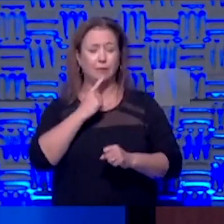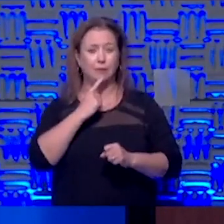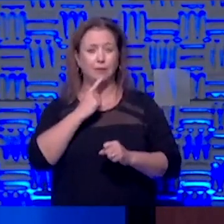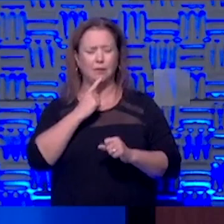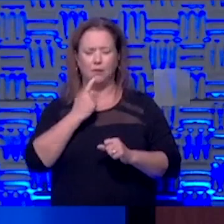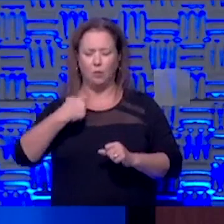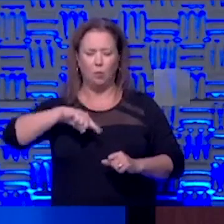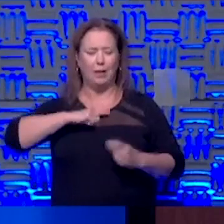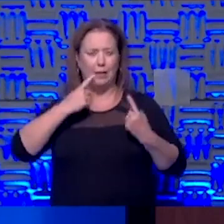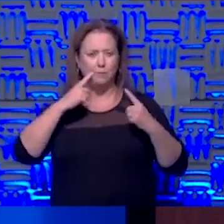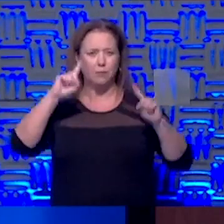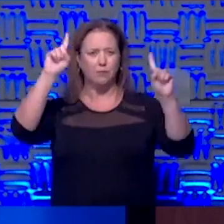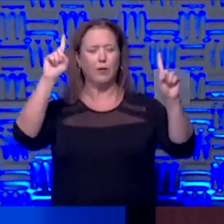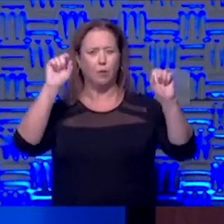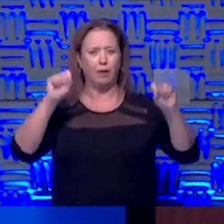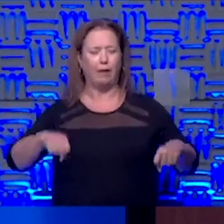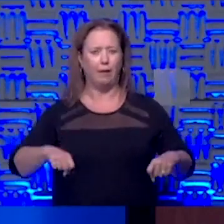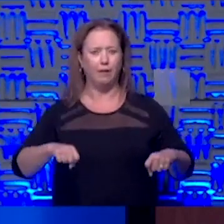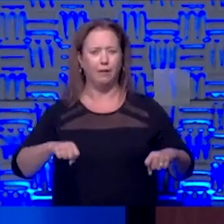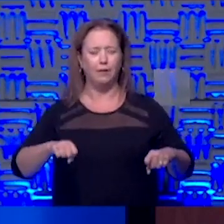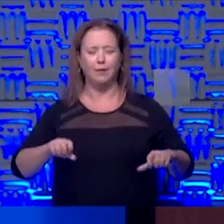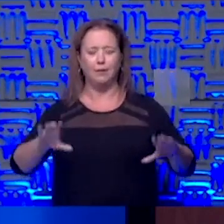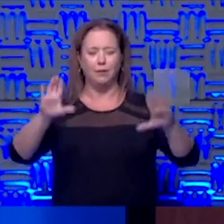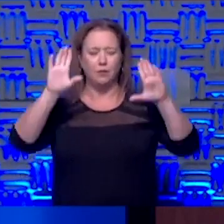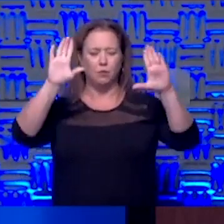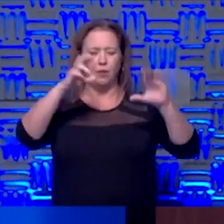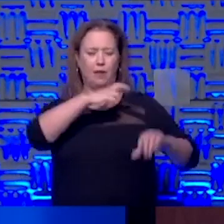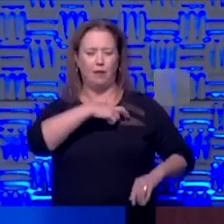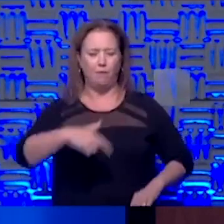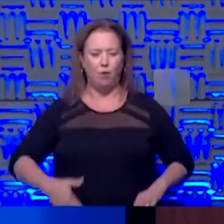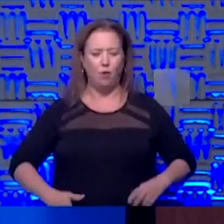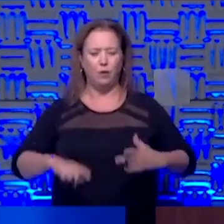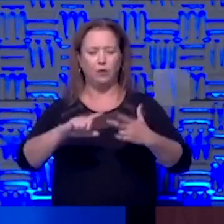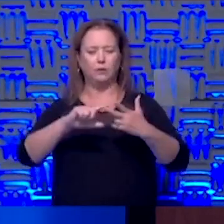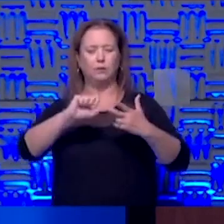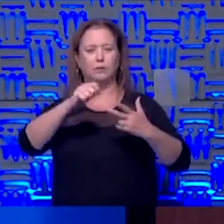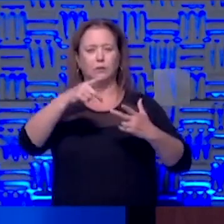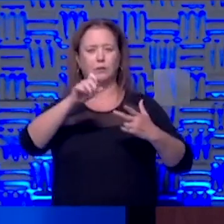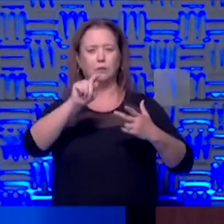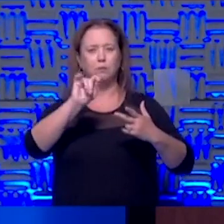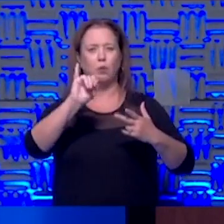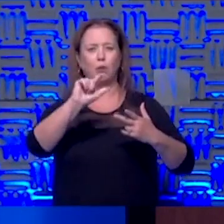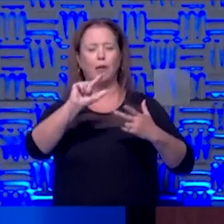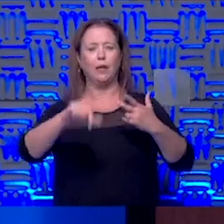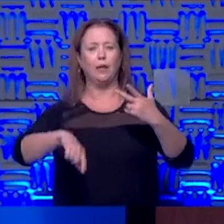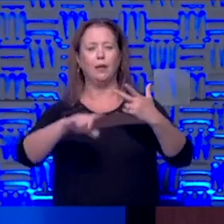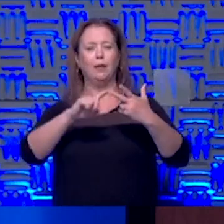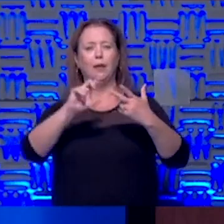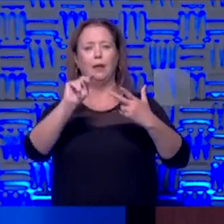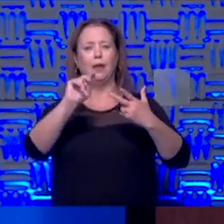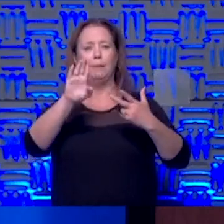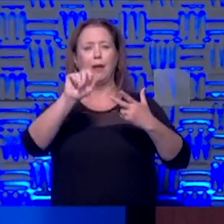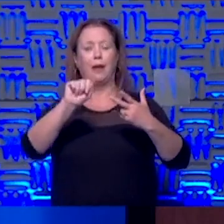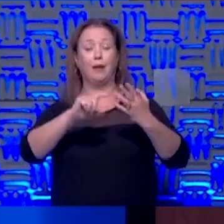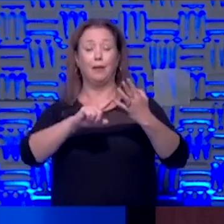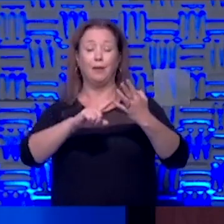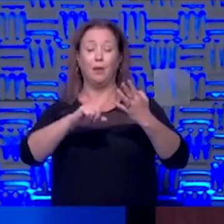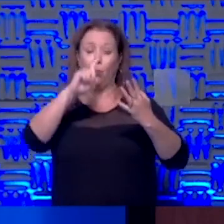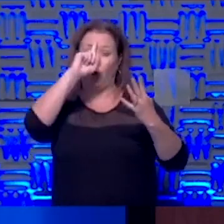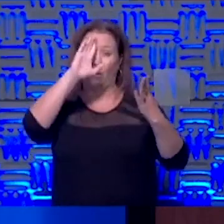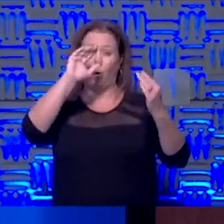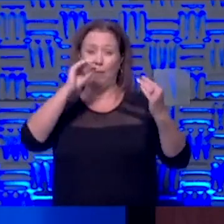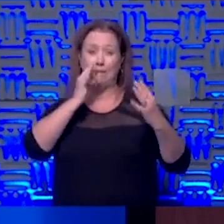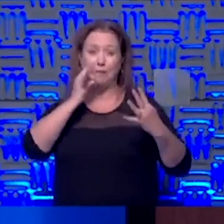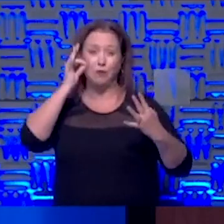through it together. And it's just great to have the Royals and Sporting and the NBA back together. We're hoping for the Chiefs as well. But doing